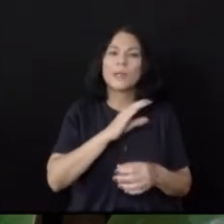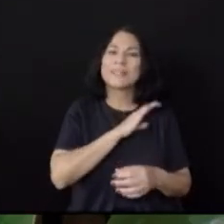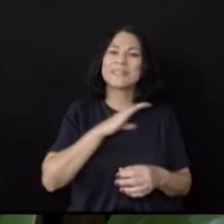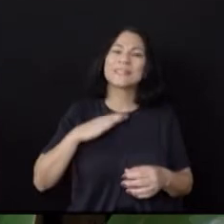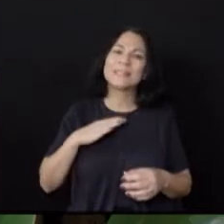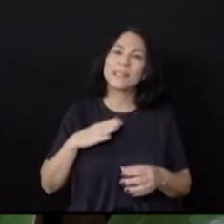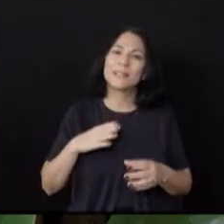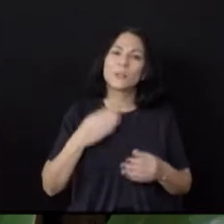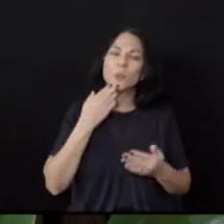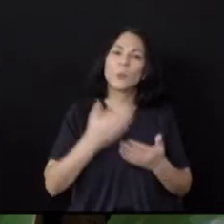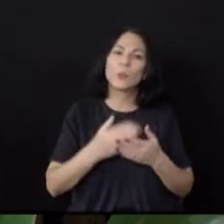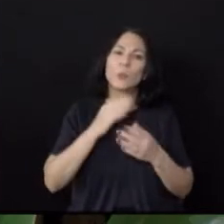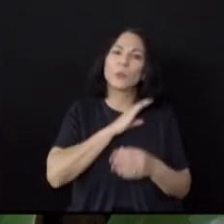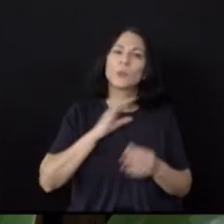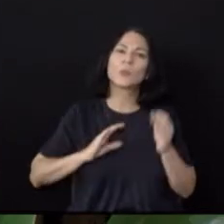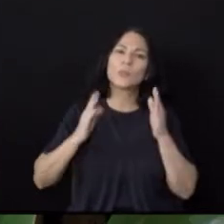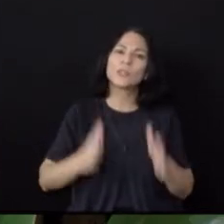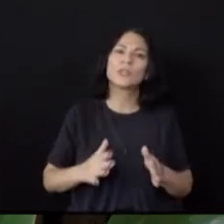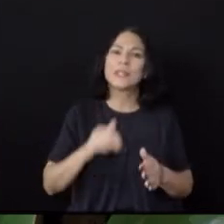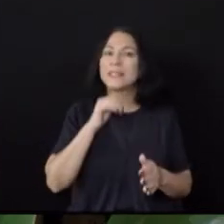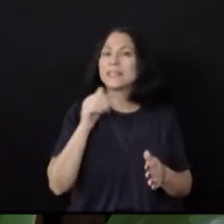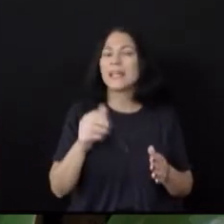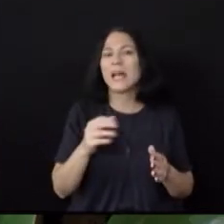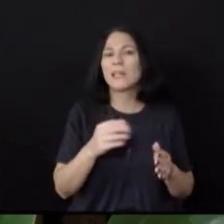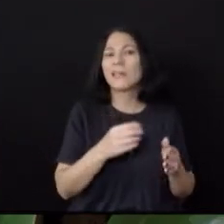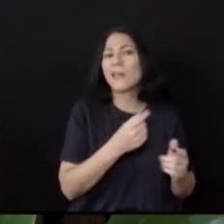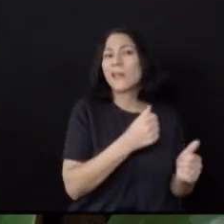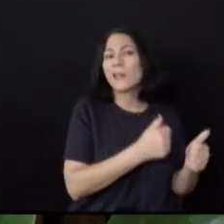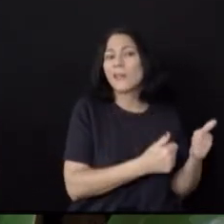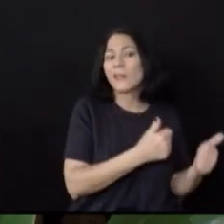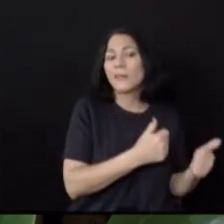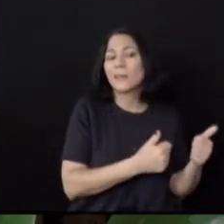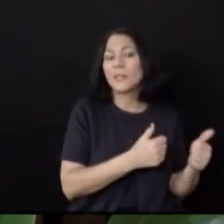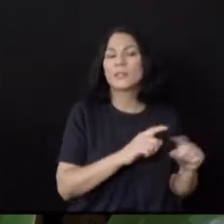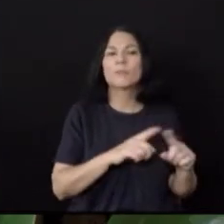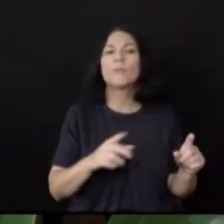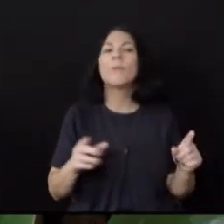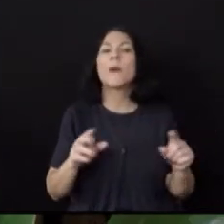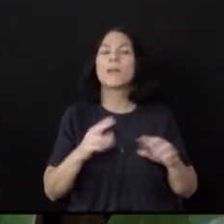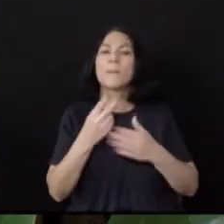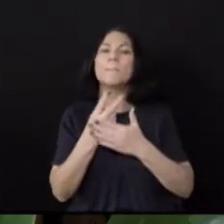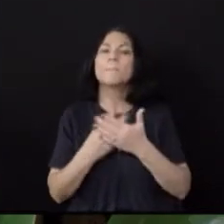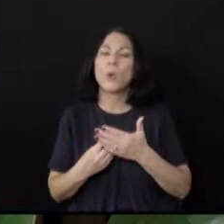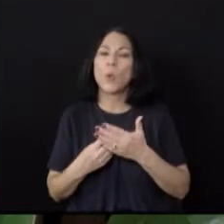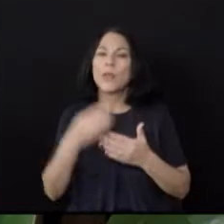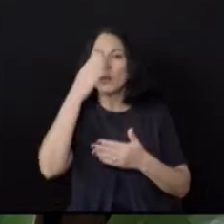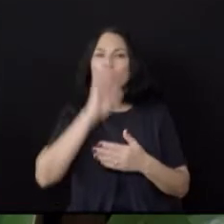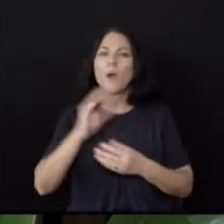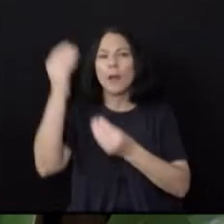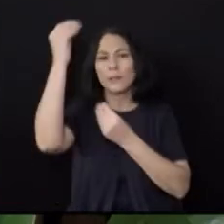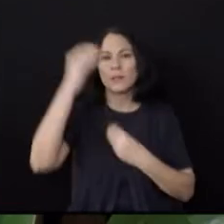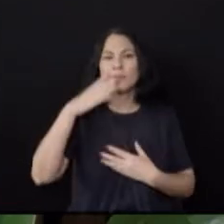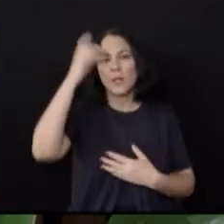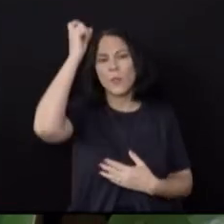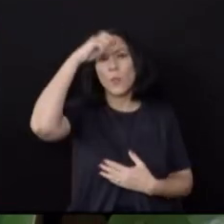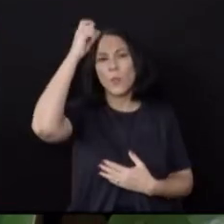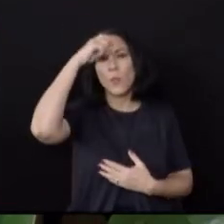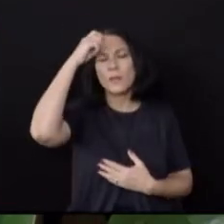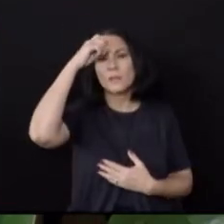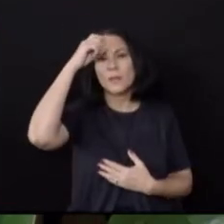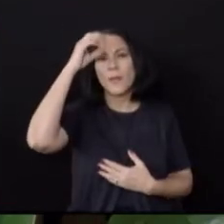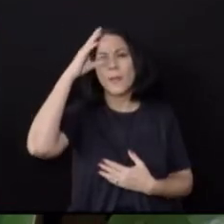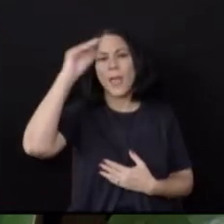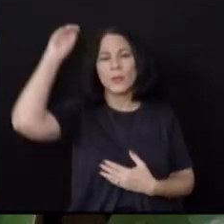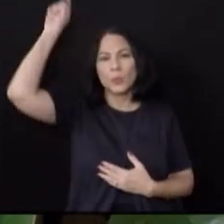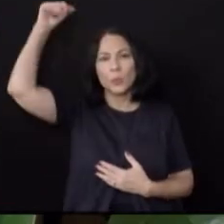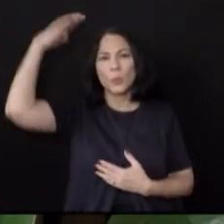same time. It is not either or, my friends. It is both and. God gives us the wisdom and the grace to